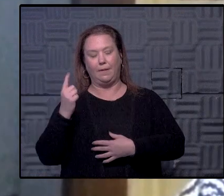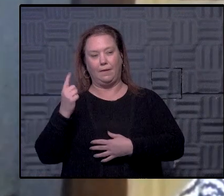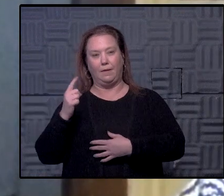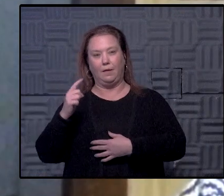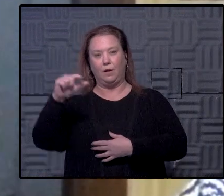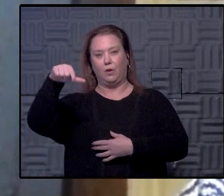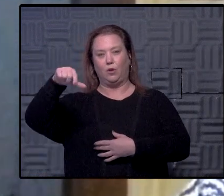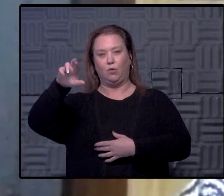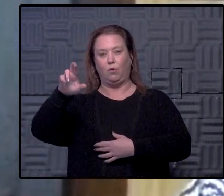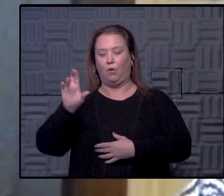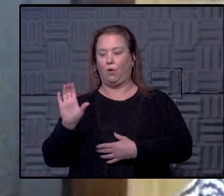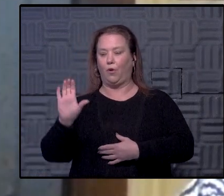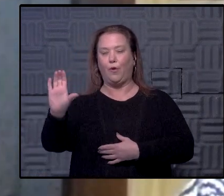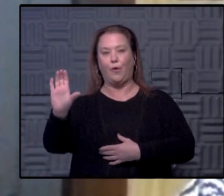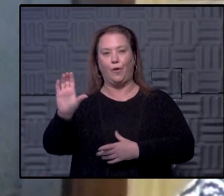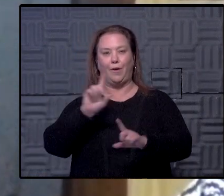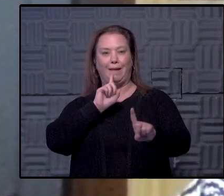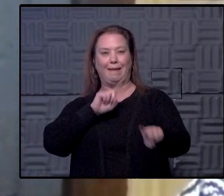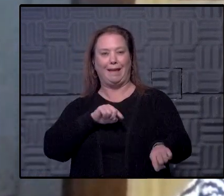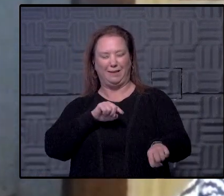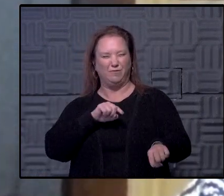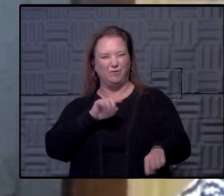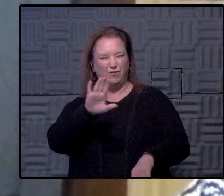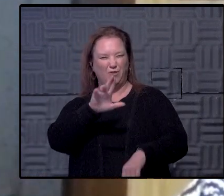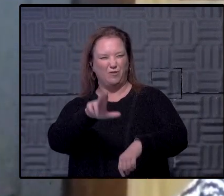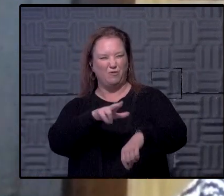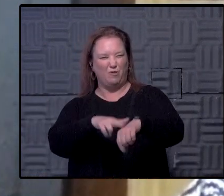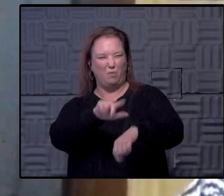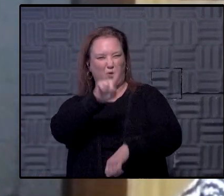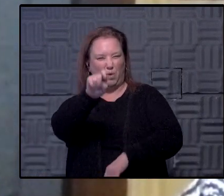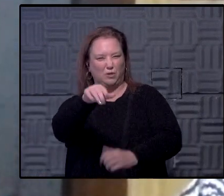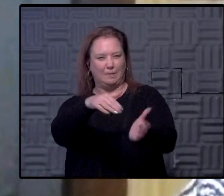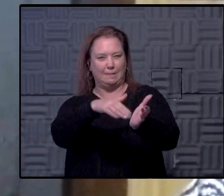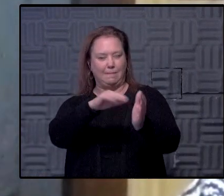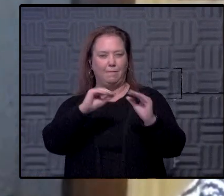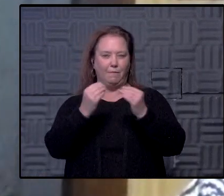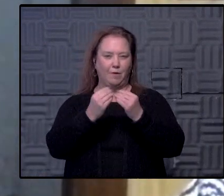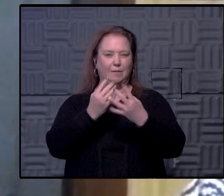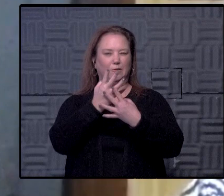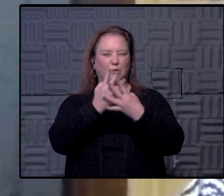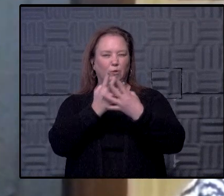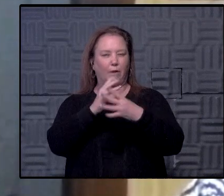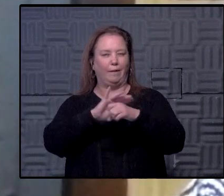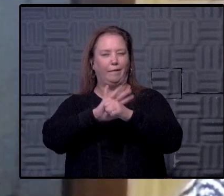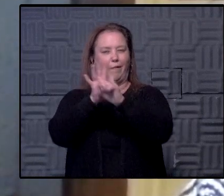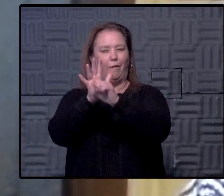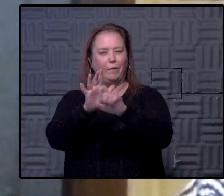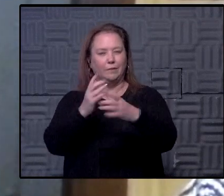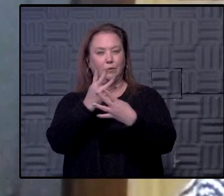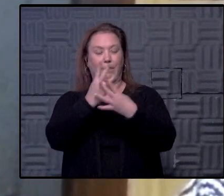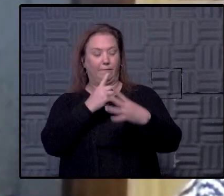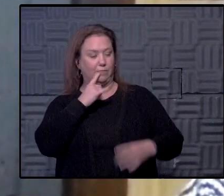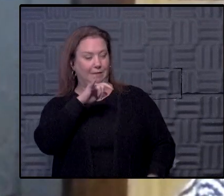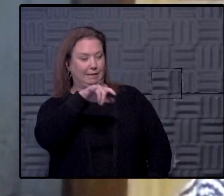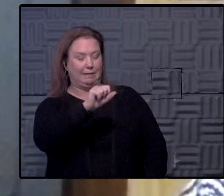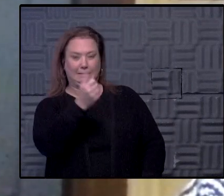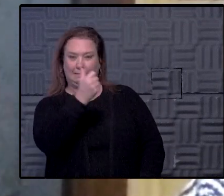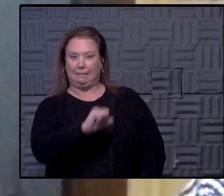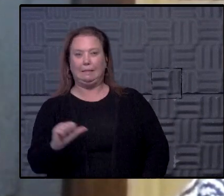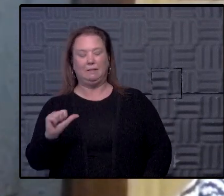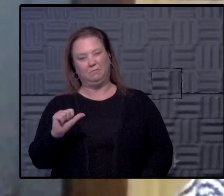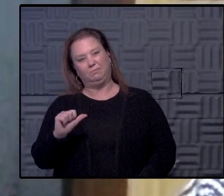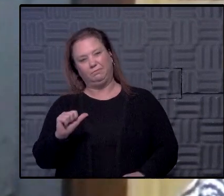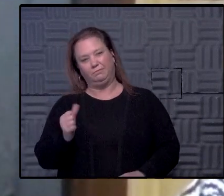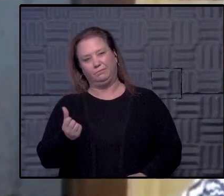QR code with their cell phone and answer all those questions you normally answer at the doctor's office about your symptoms. And if you answer yes to any of them,